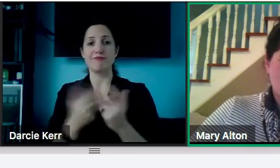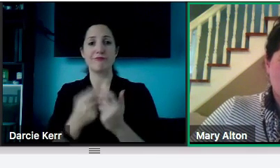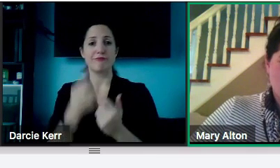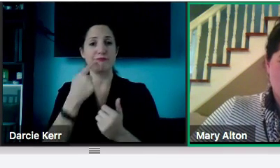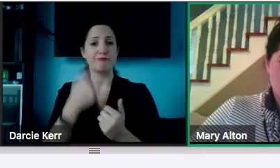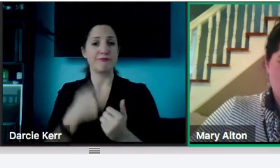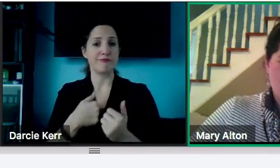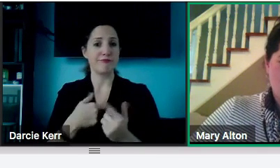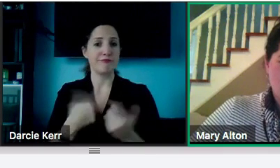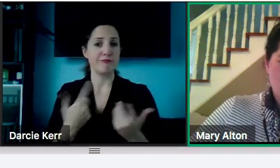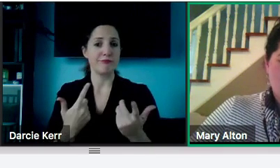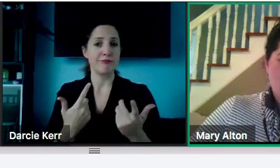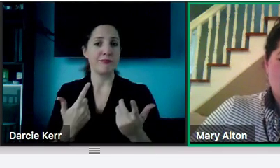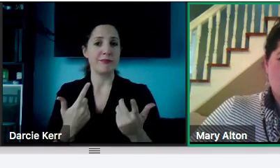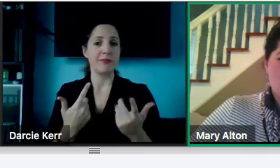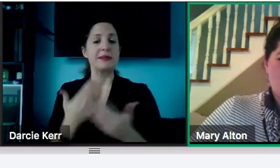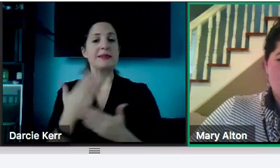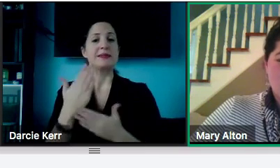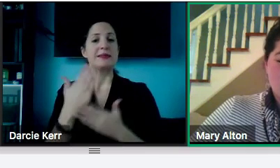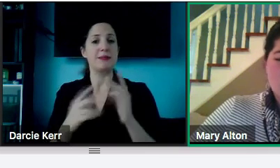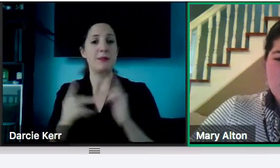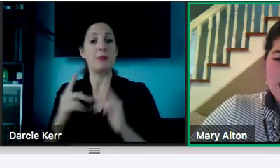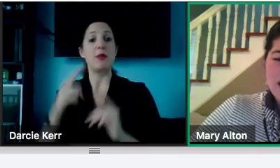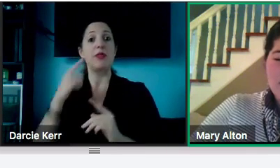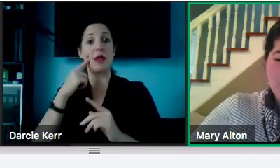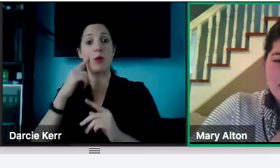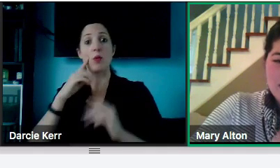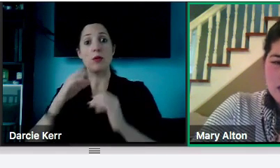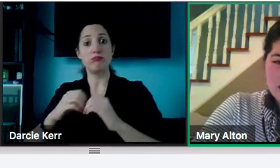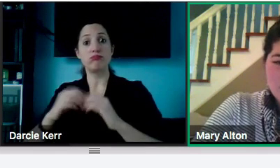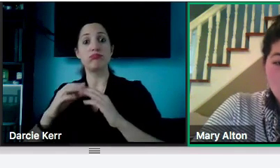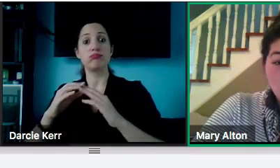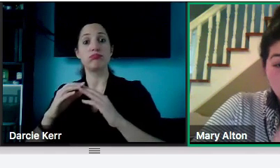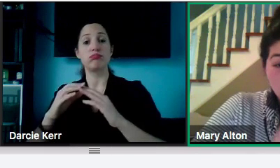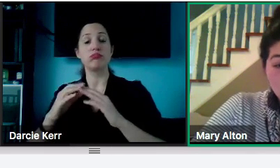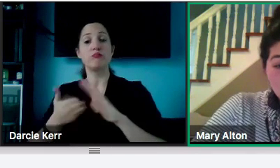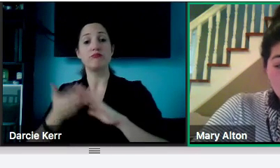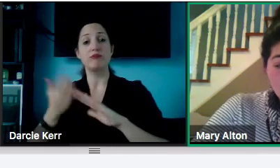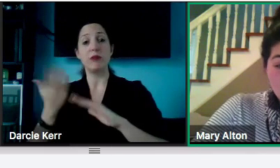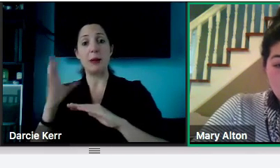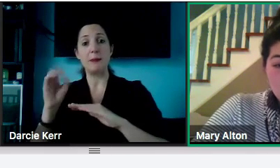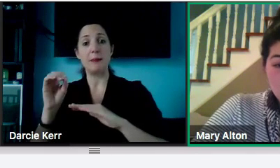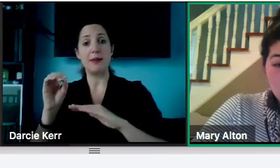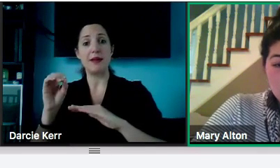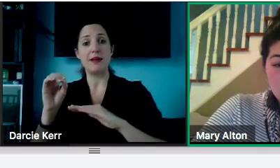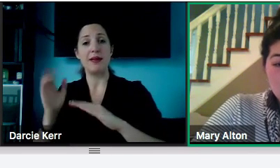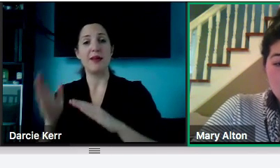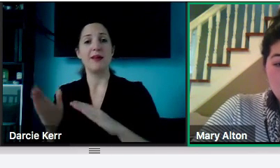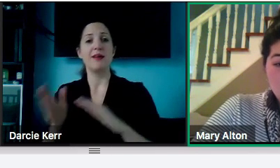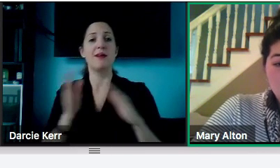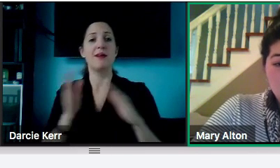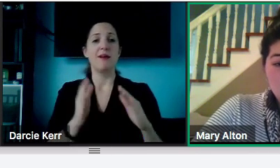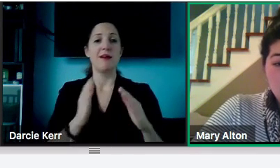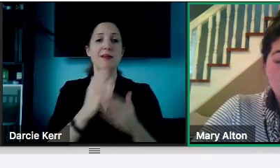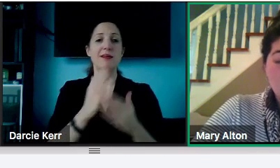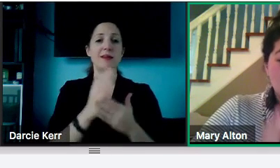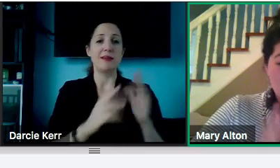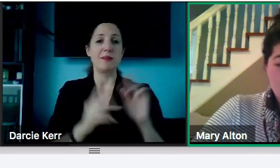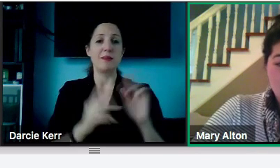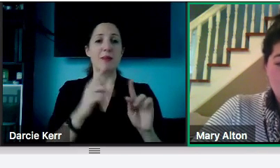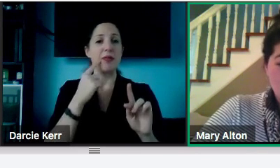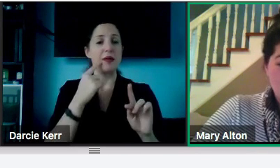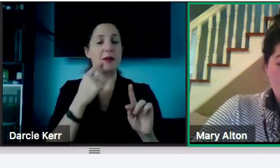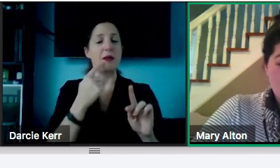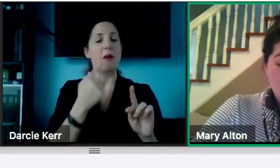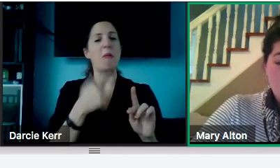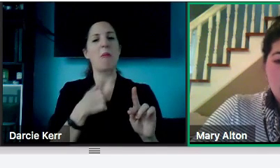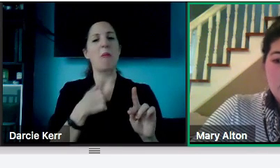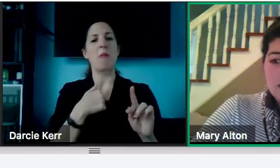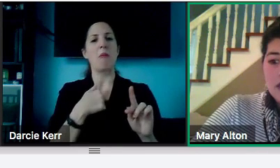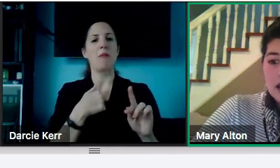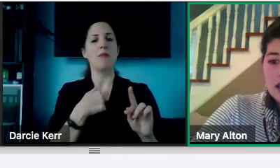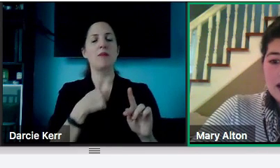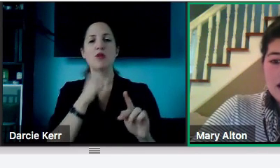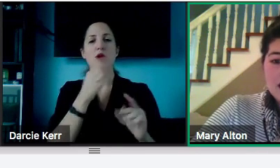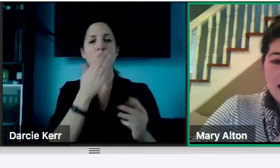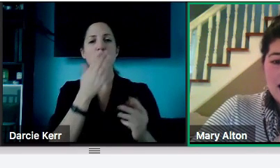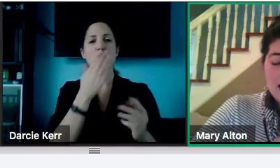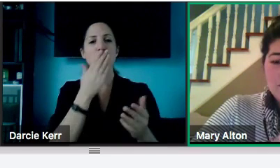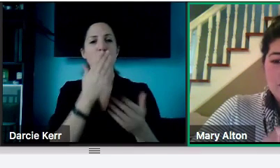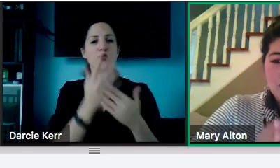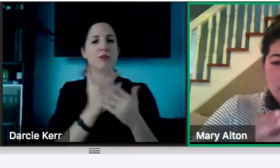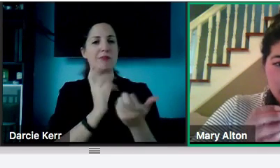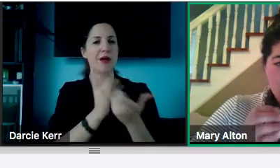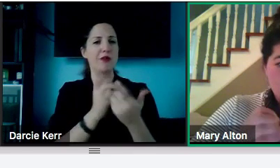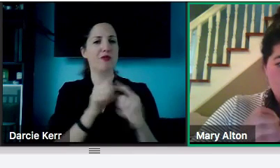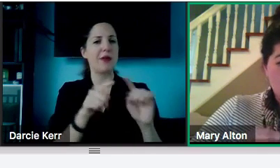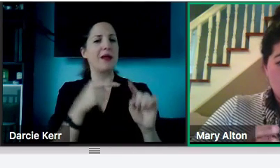that conclusion to say, you know what, I really don't know if self-employment is ideal for me, but I'm definitely